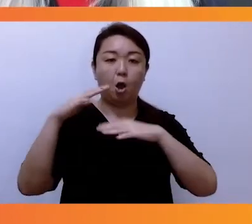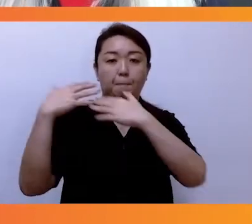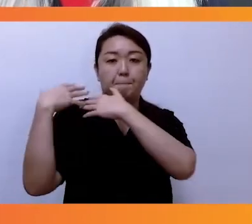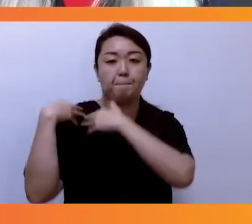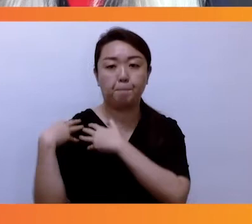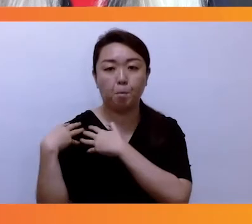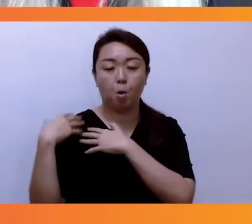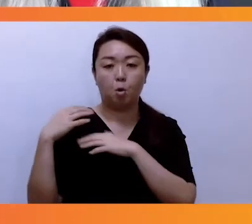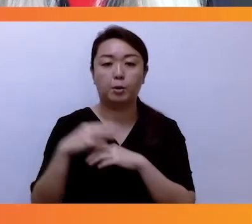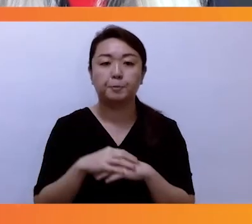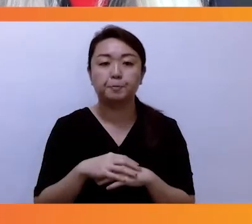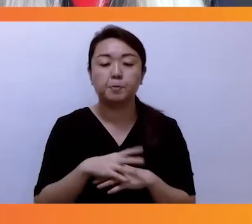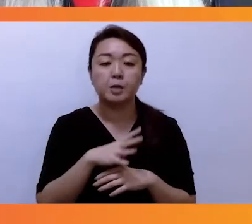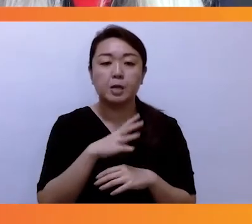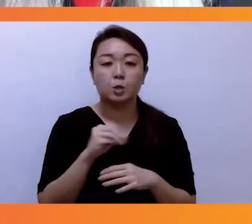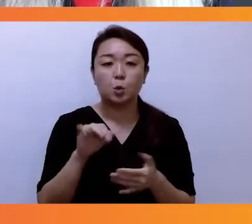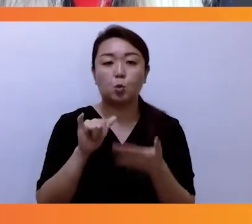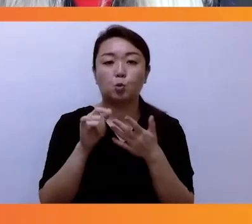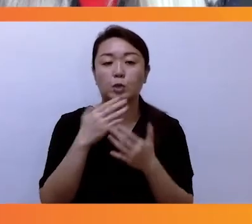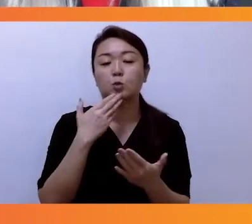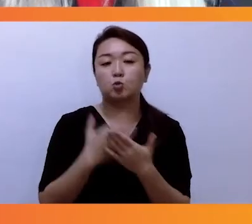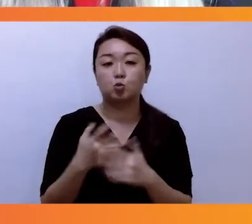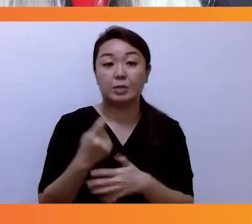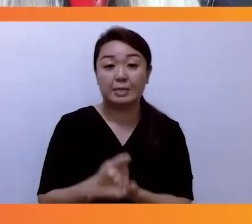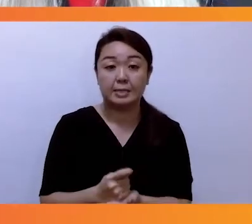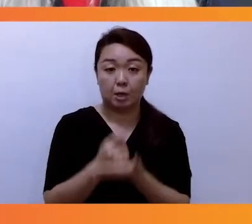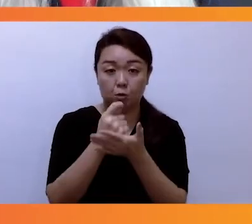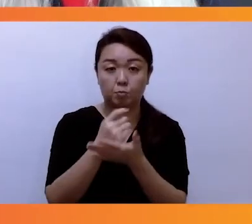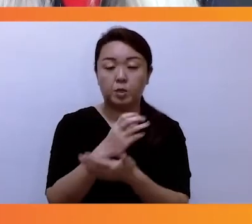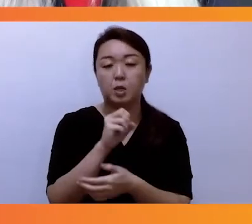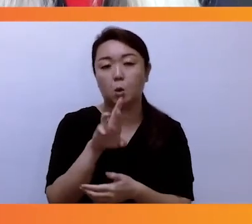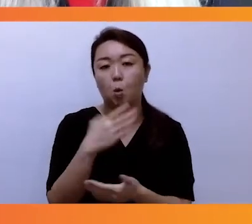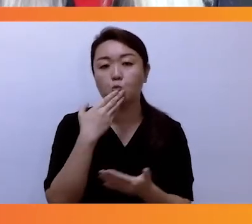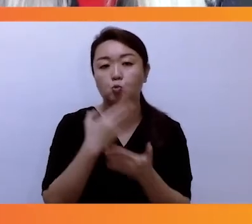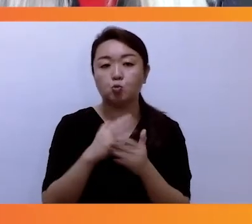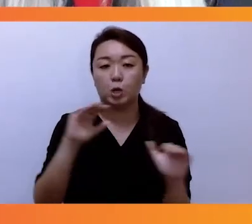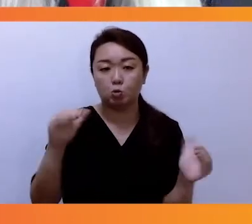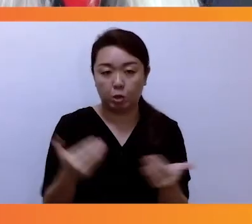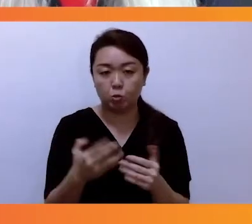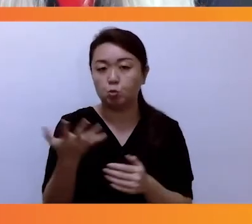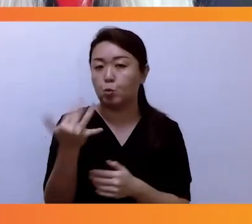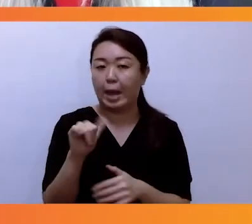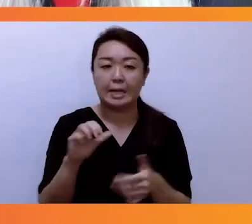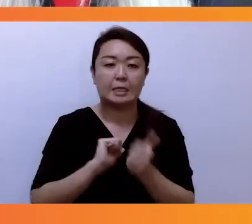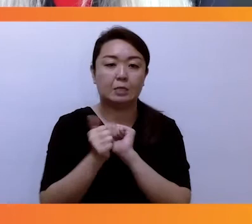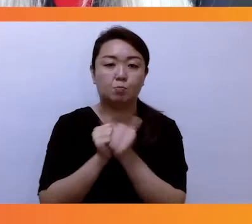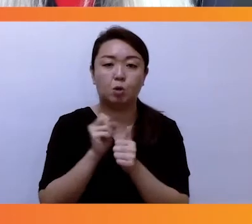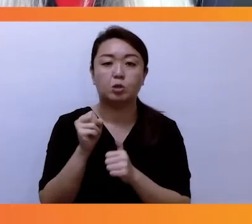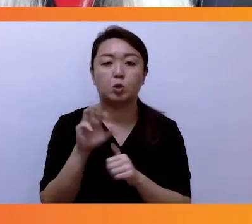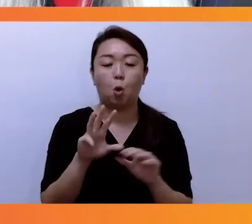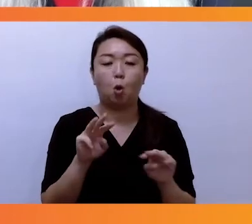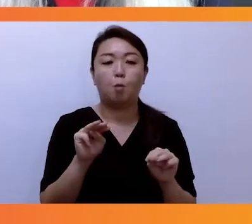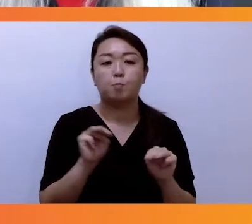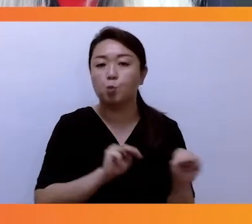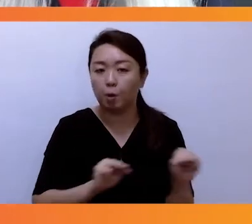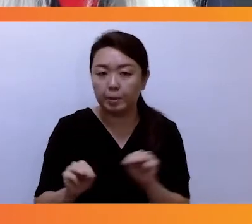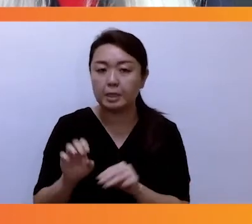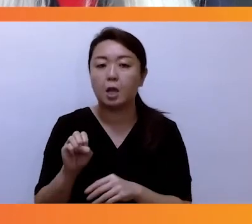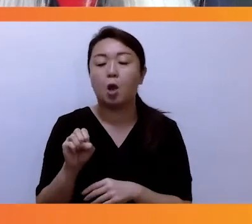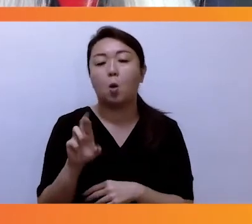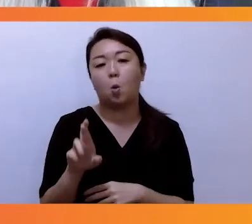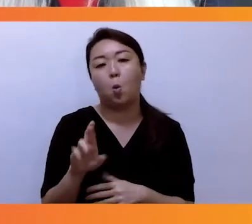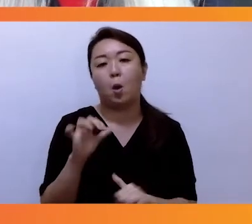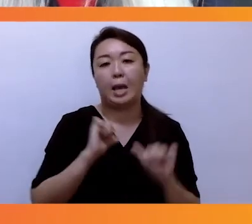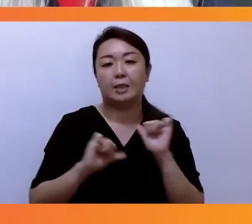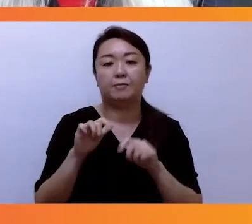body being borne by them. So it's a good therapy or a good introduction to any sport or mobility